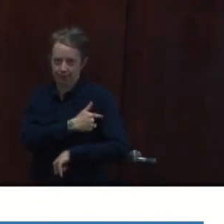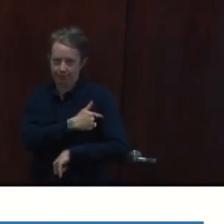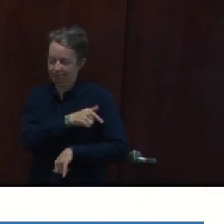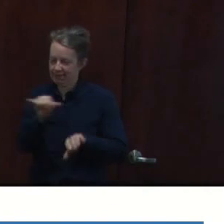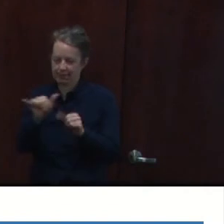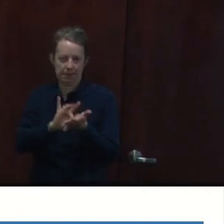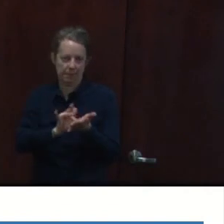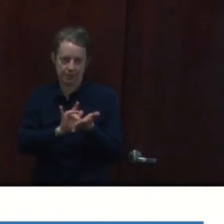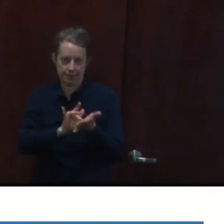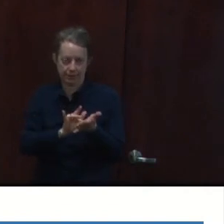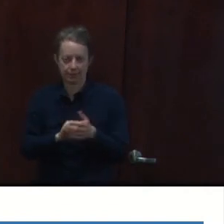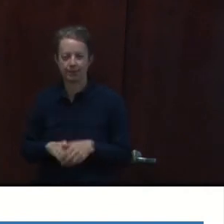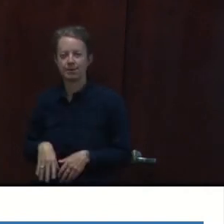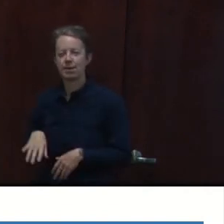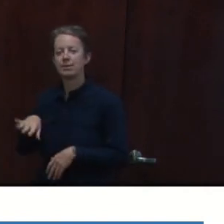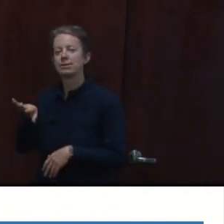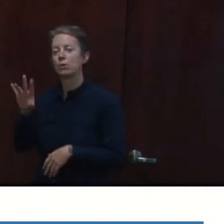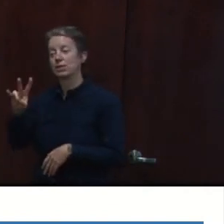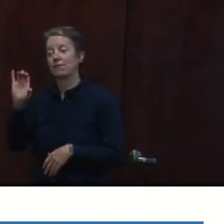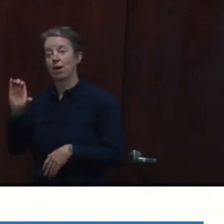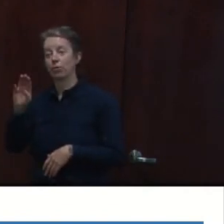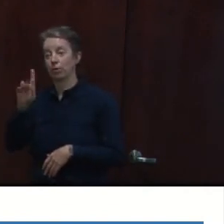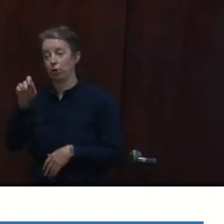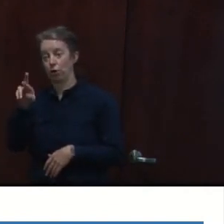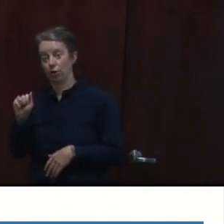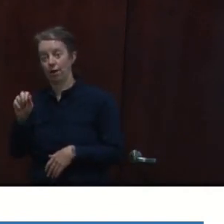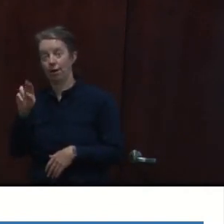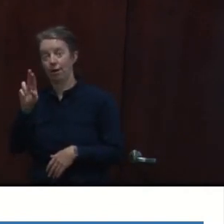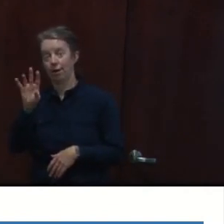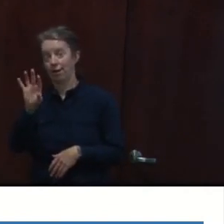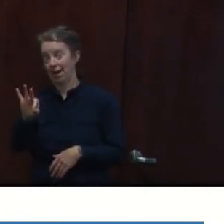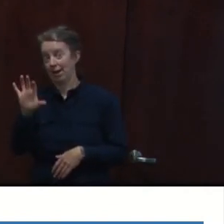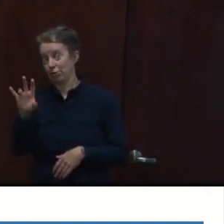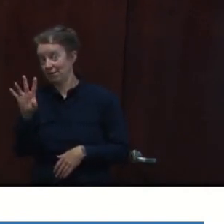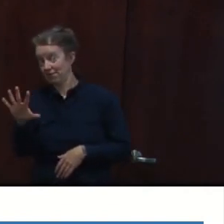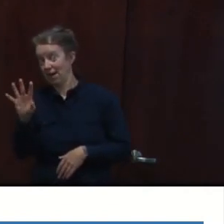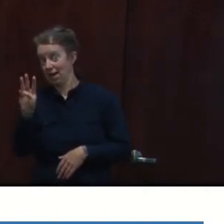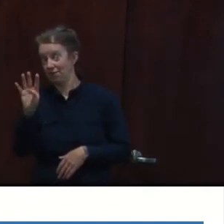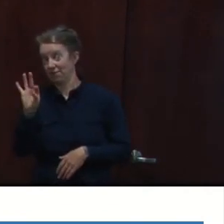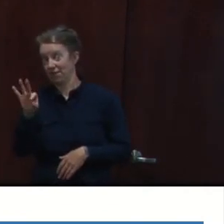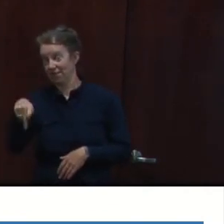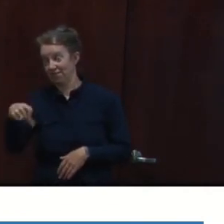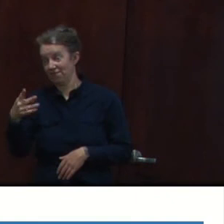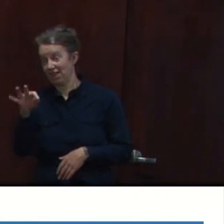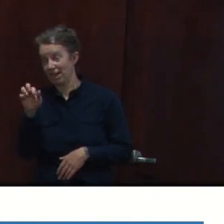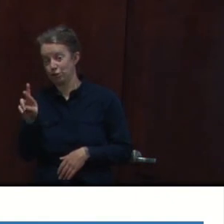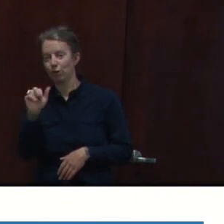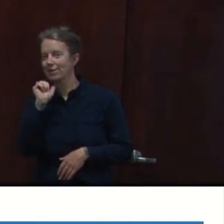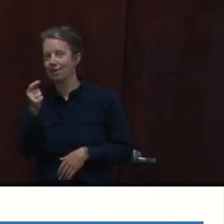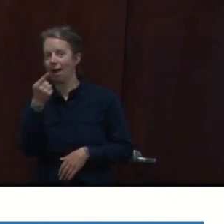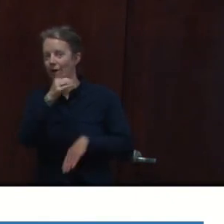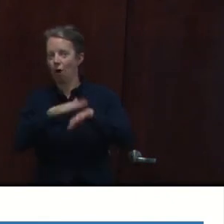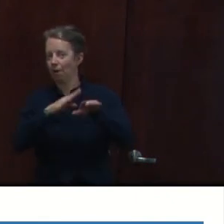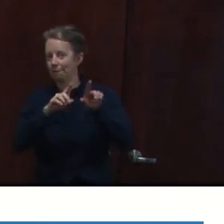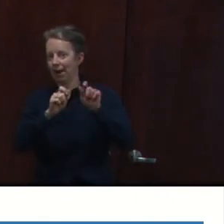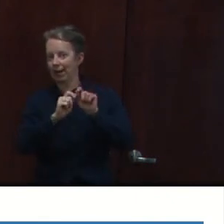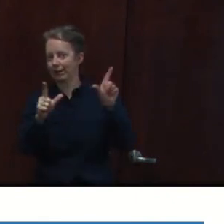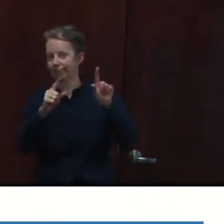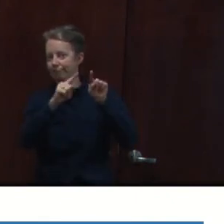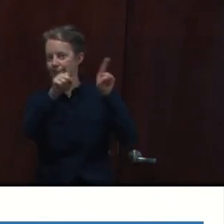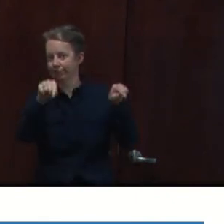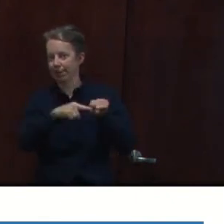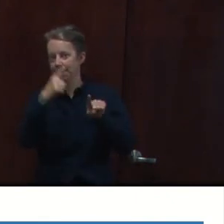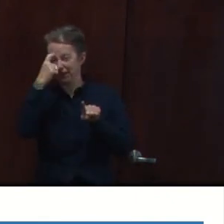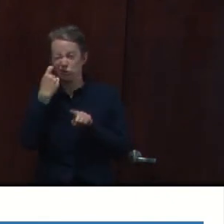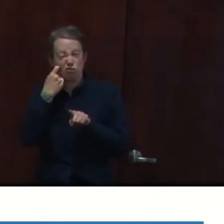of Moderna and 975 of Pfizer. You're not seeing that here. This is all first dose because we just started second doses.